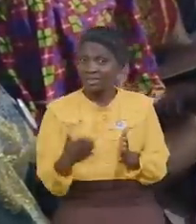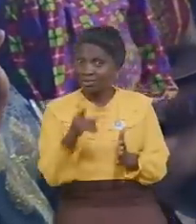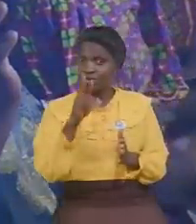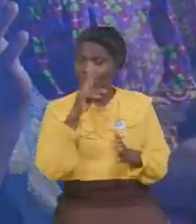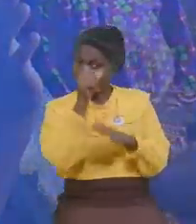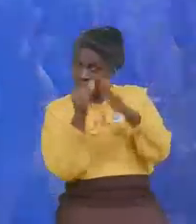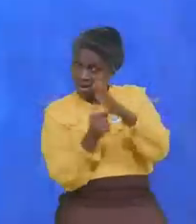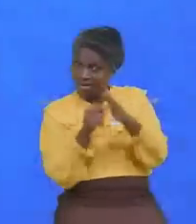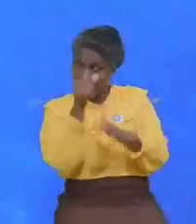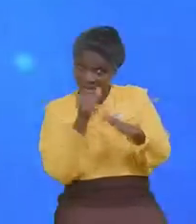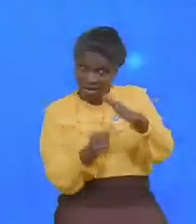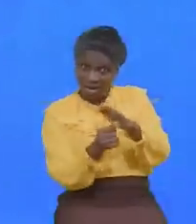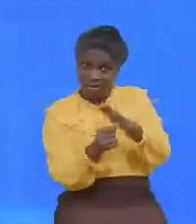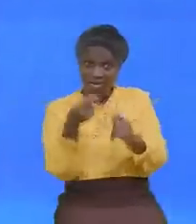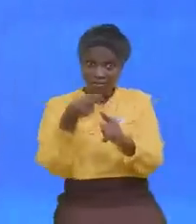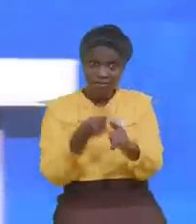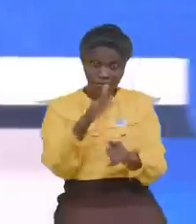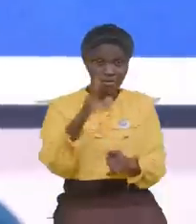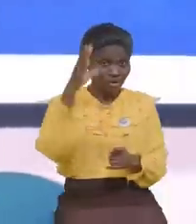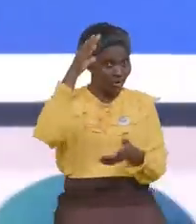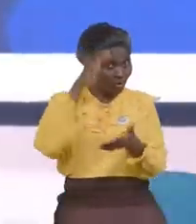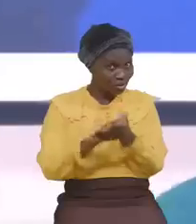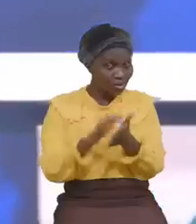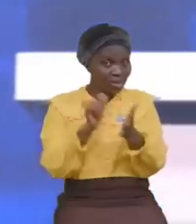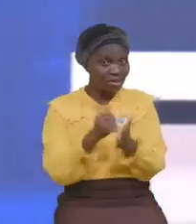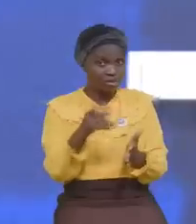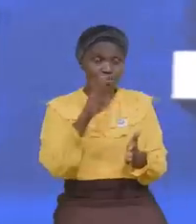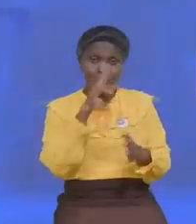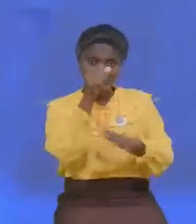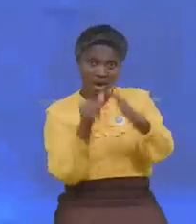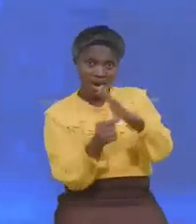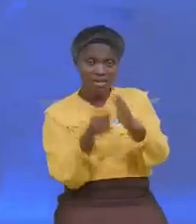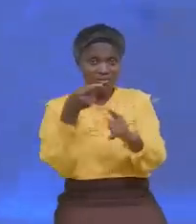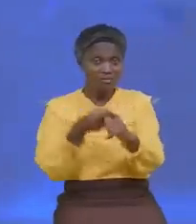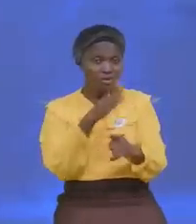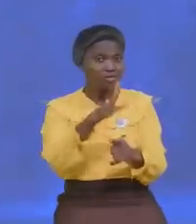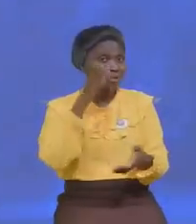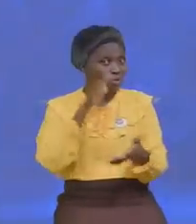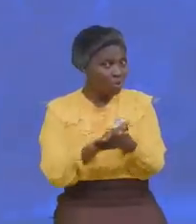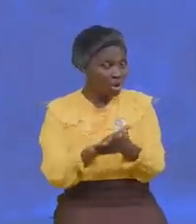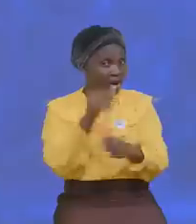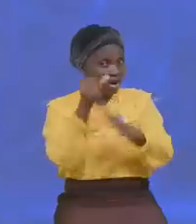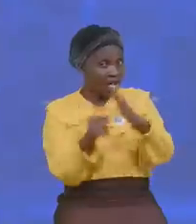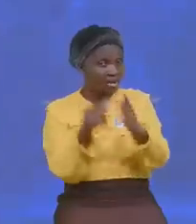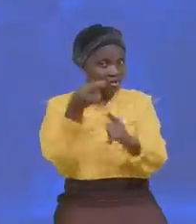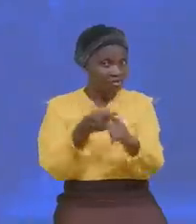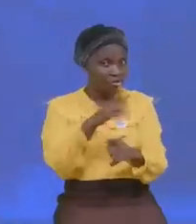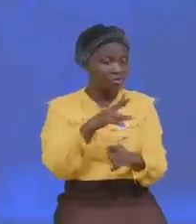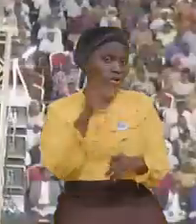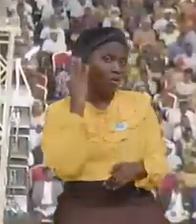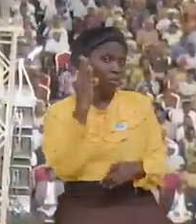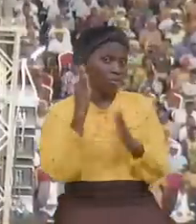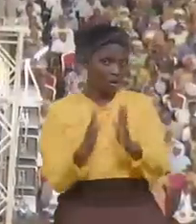husband, that thing you are hiding from wife, that thing you are hiding from your pastor, Jesus knows it